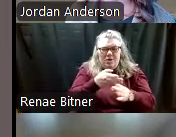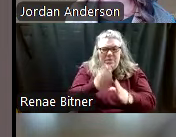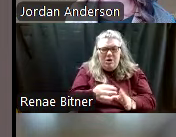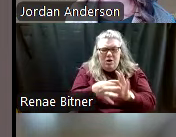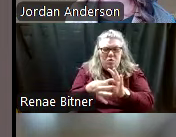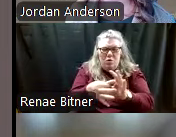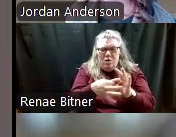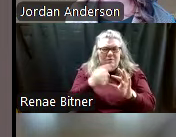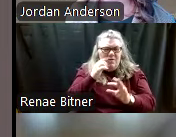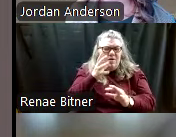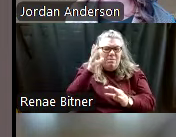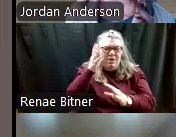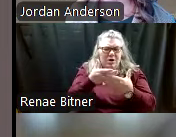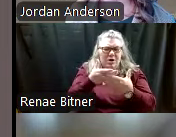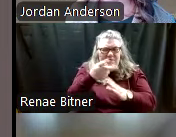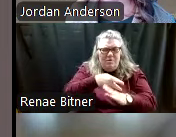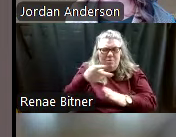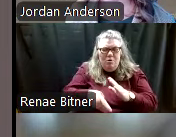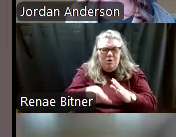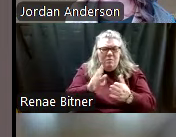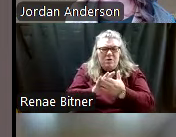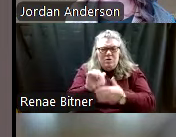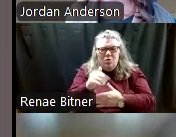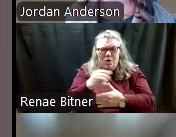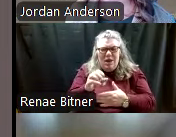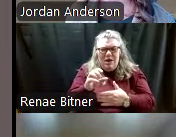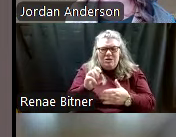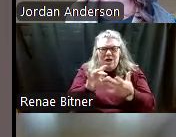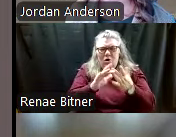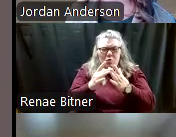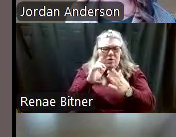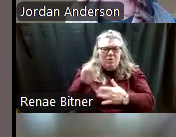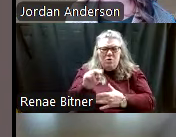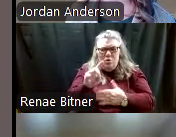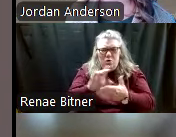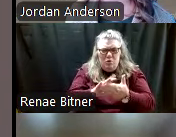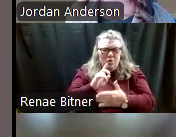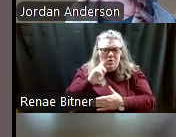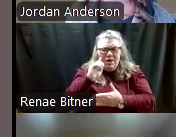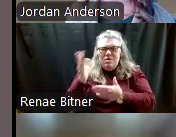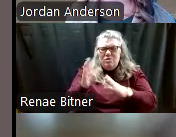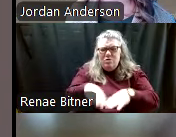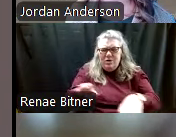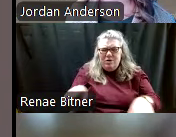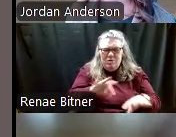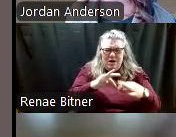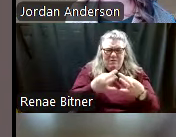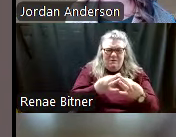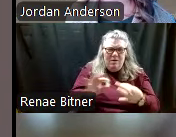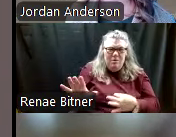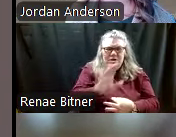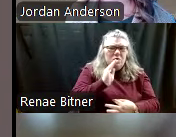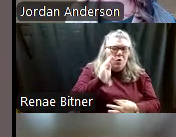Coordinator of the Parent-Infant Program and School Age Outreach for the North Dakota School for the Deaf, serving children and families in their homes